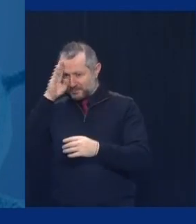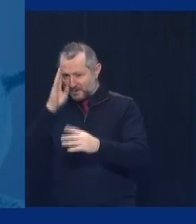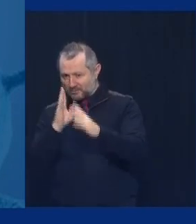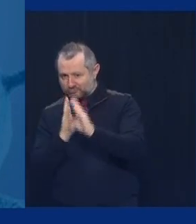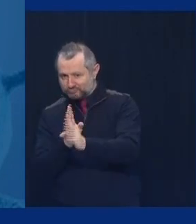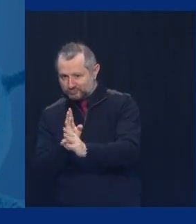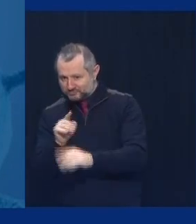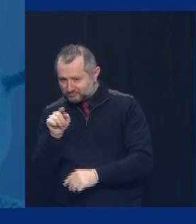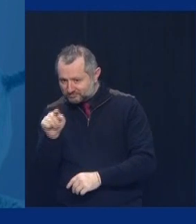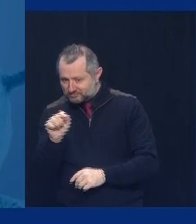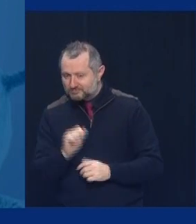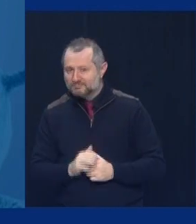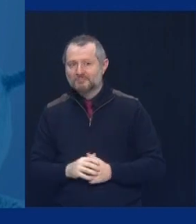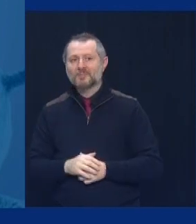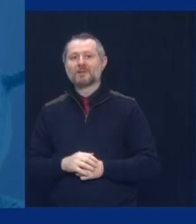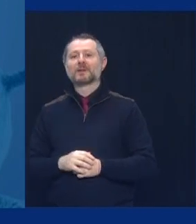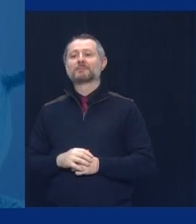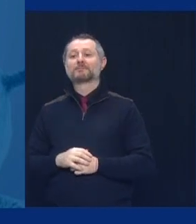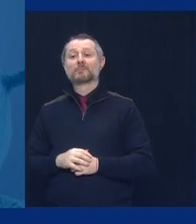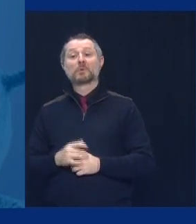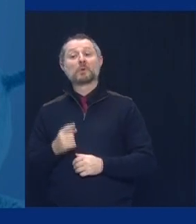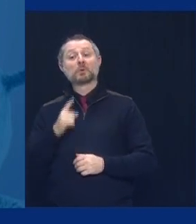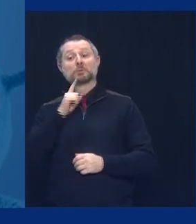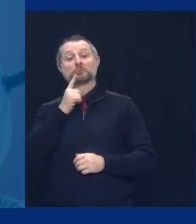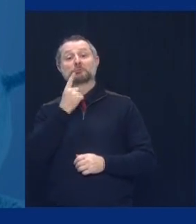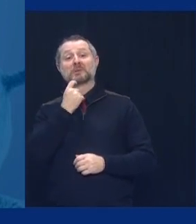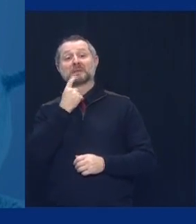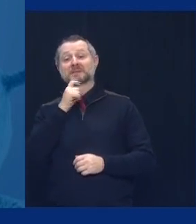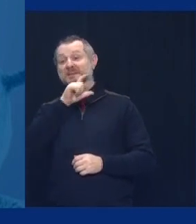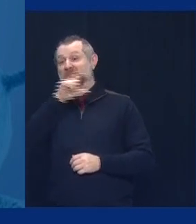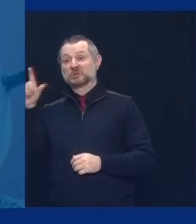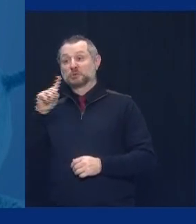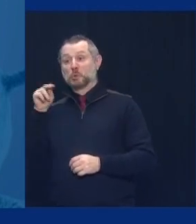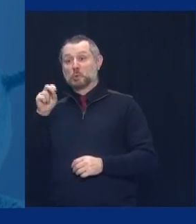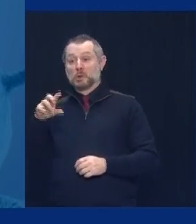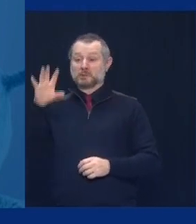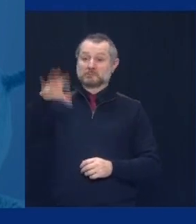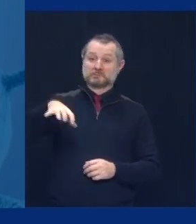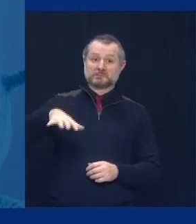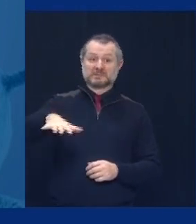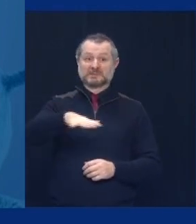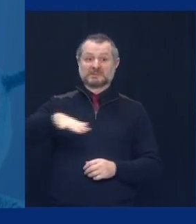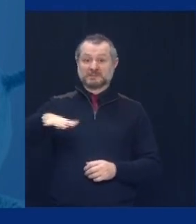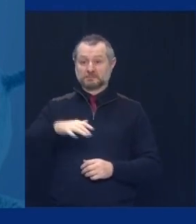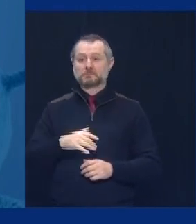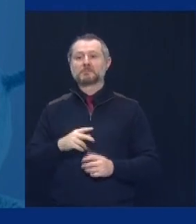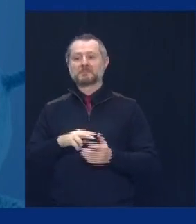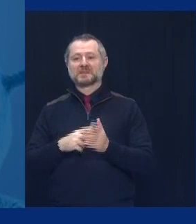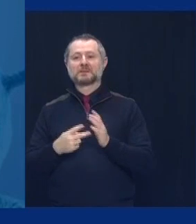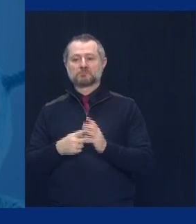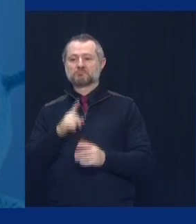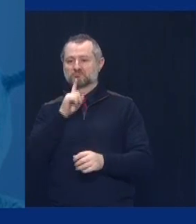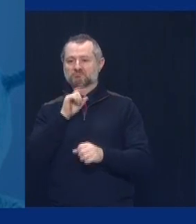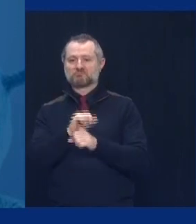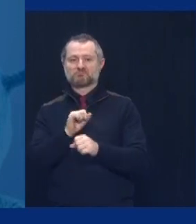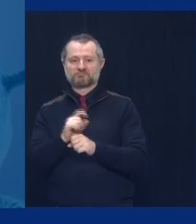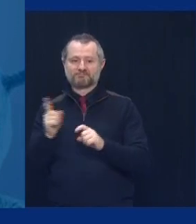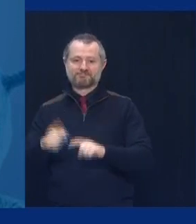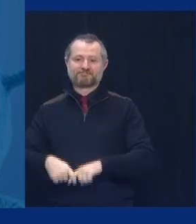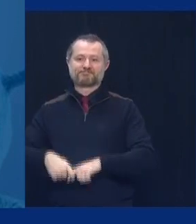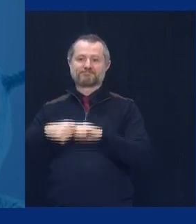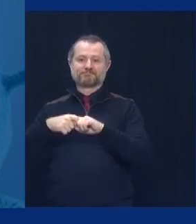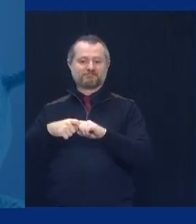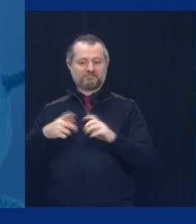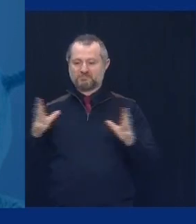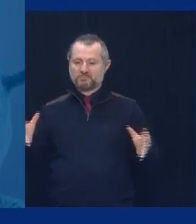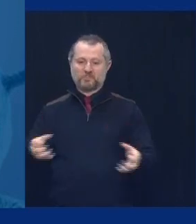rate. A red zone is New York on pause. It is stop